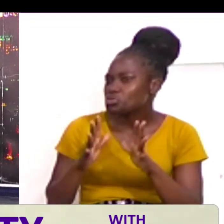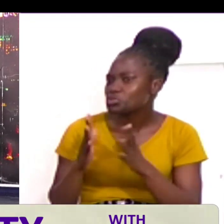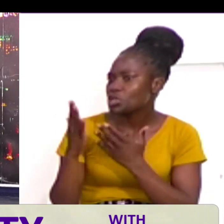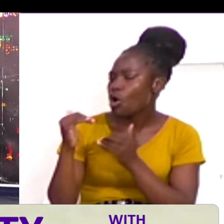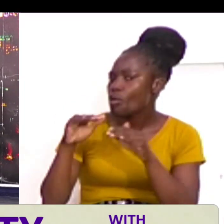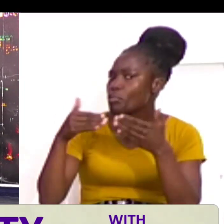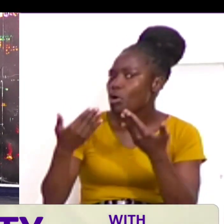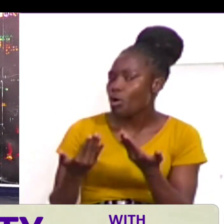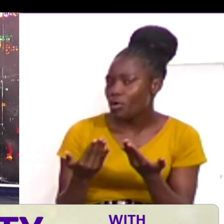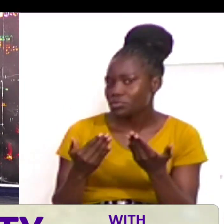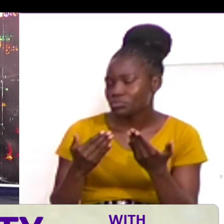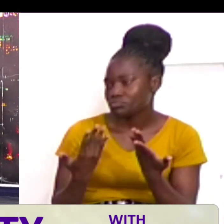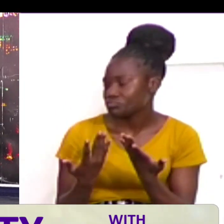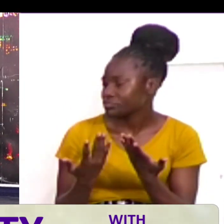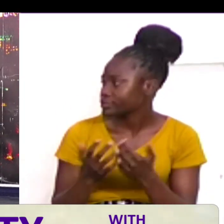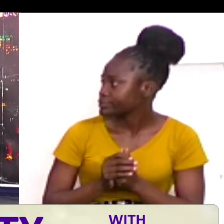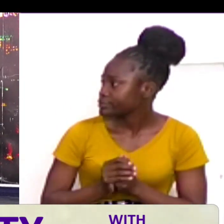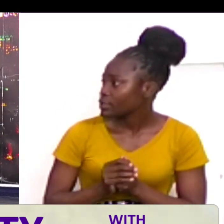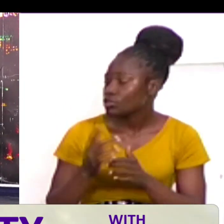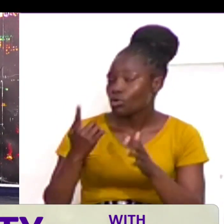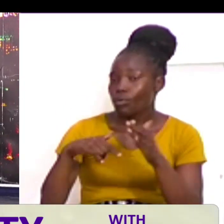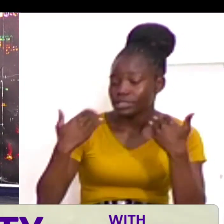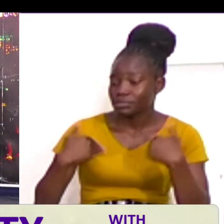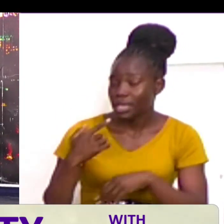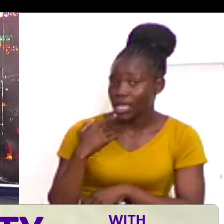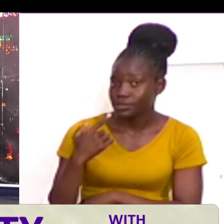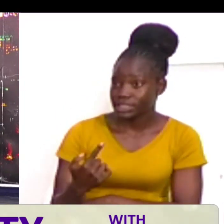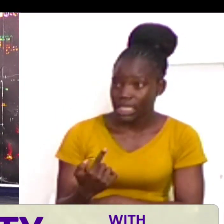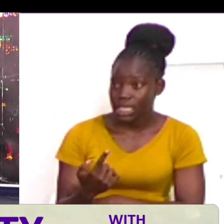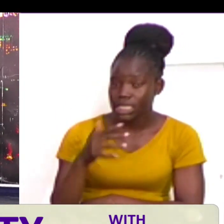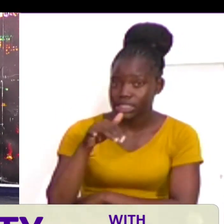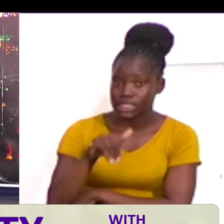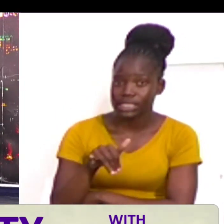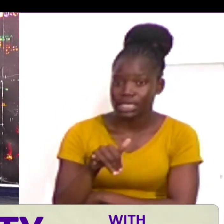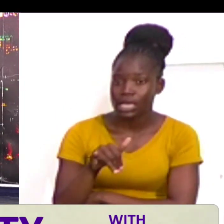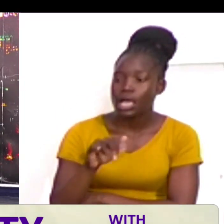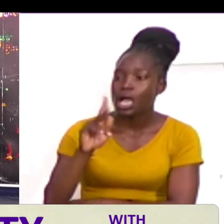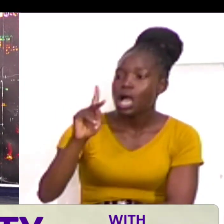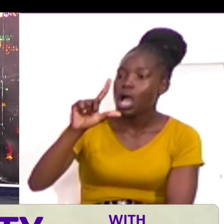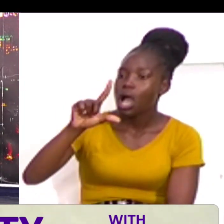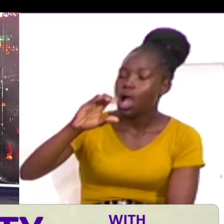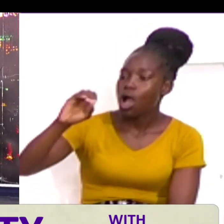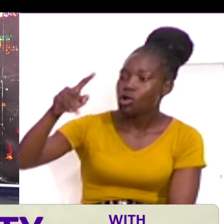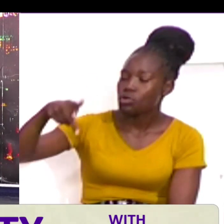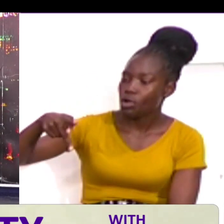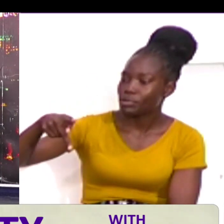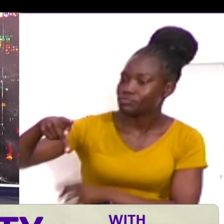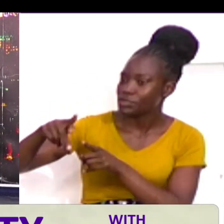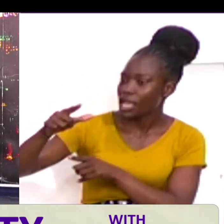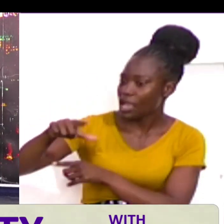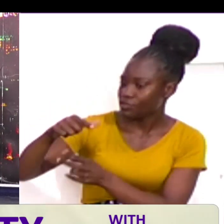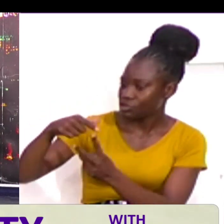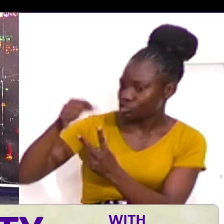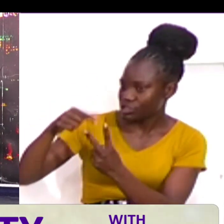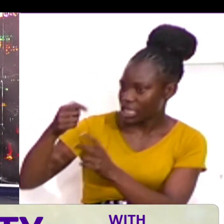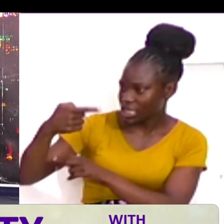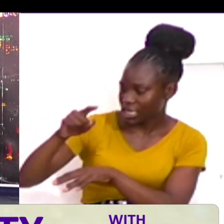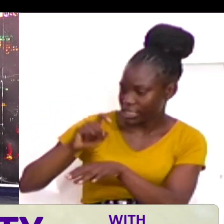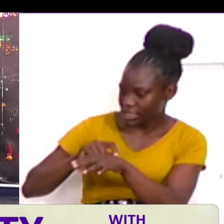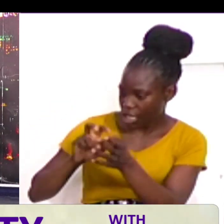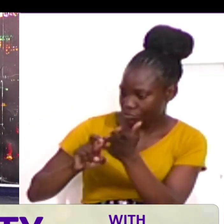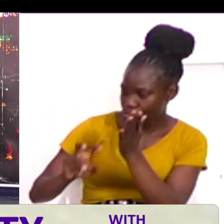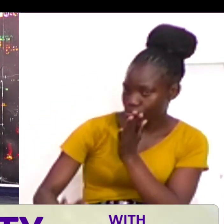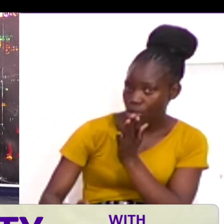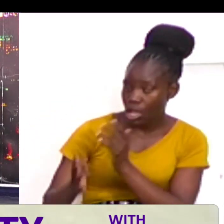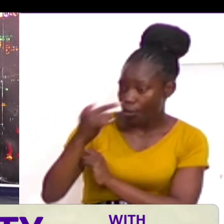perfect send-off? Okay, thank you. Me, what I will say is that Klopp has chosen the right time to leave,